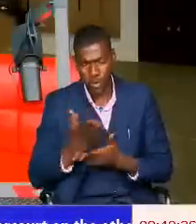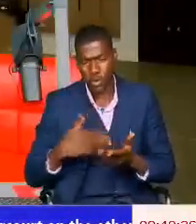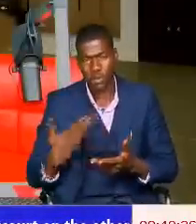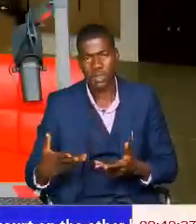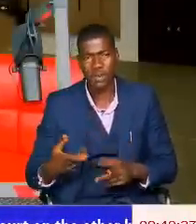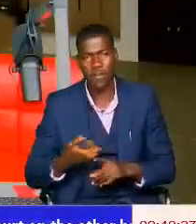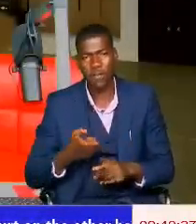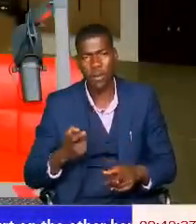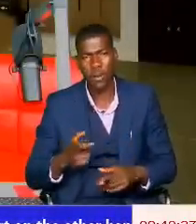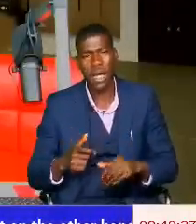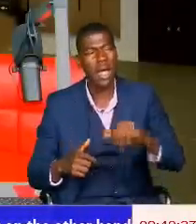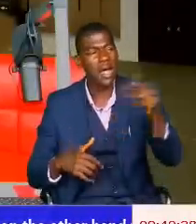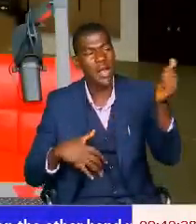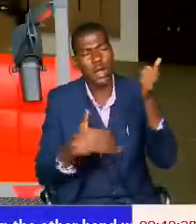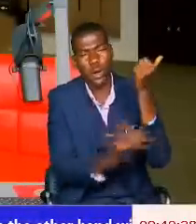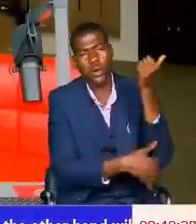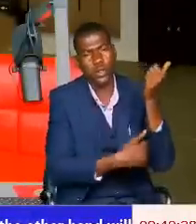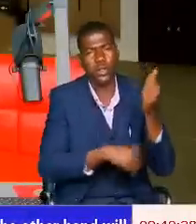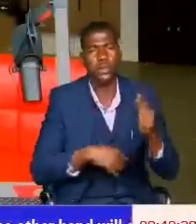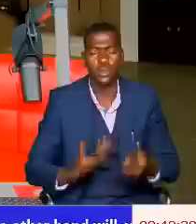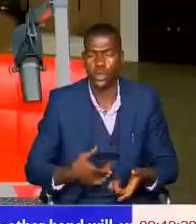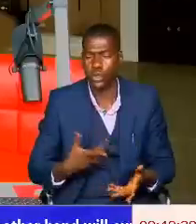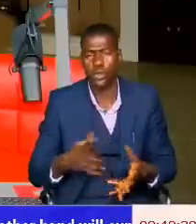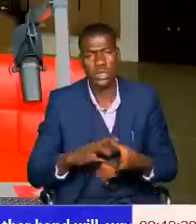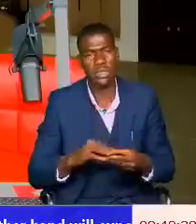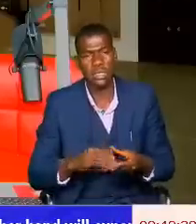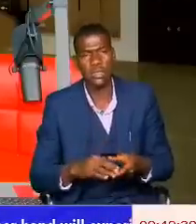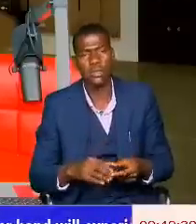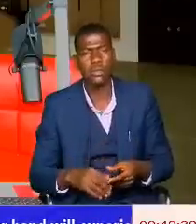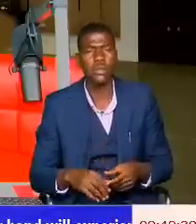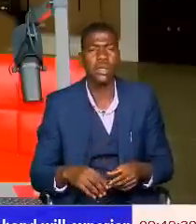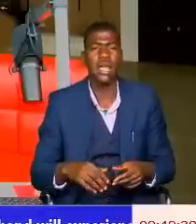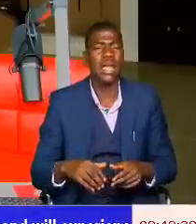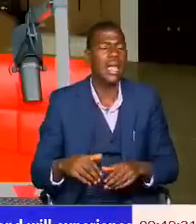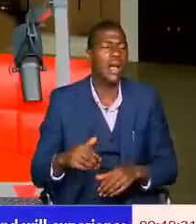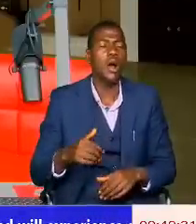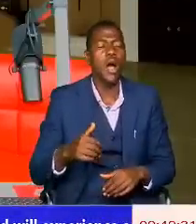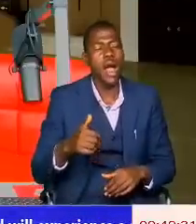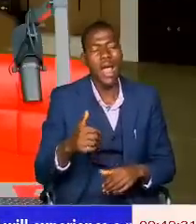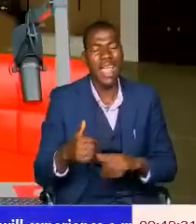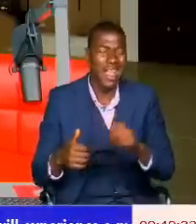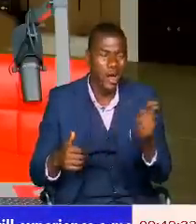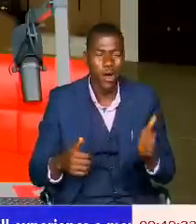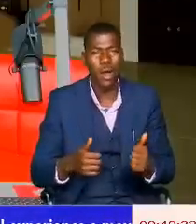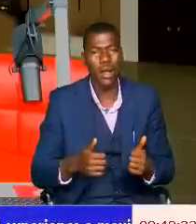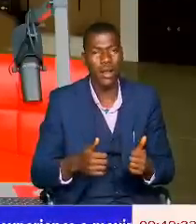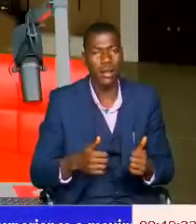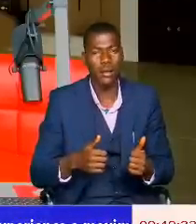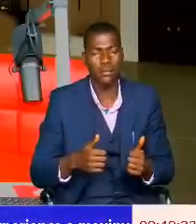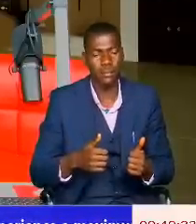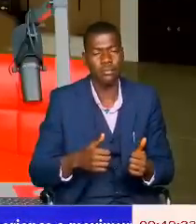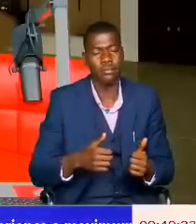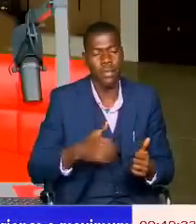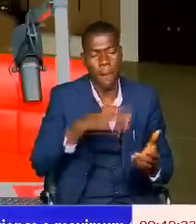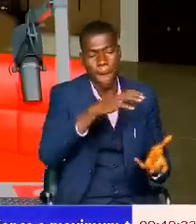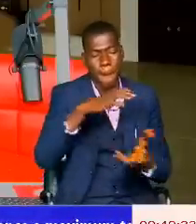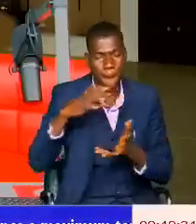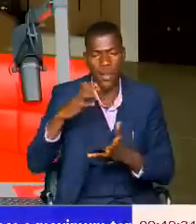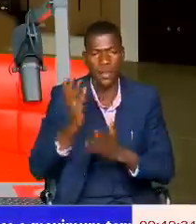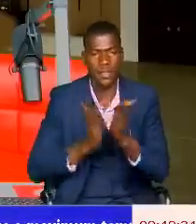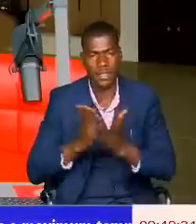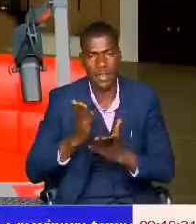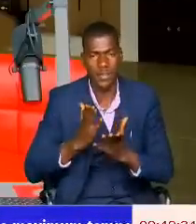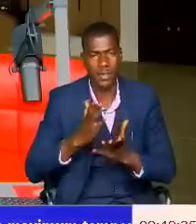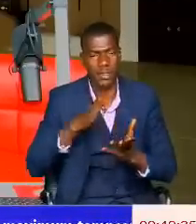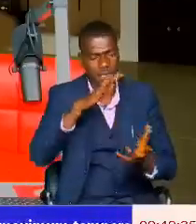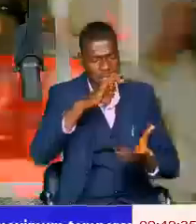You talk, say you be patriotic Nigerian, you say no use any foreign delivery service to deliver to